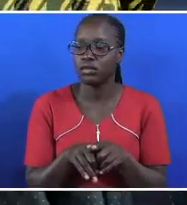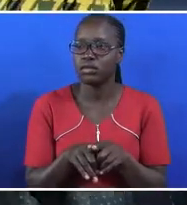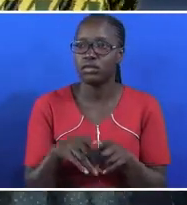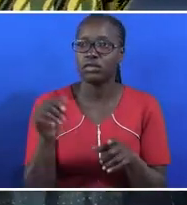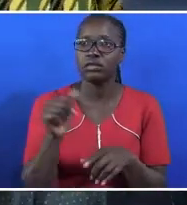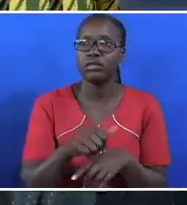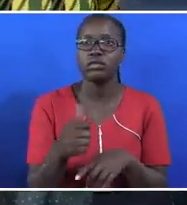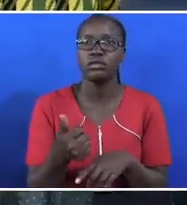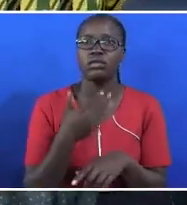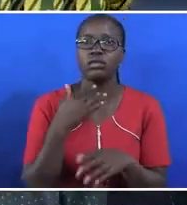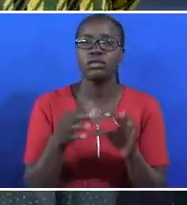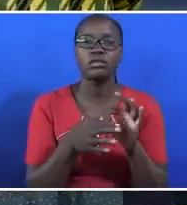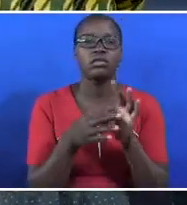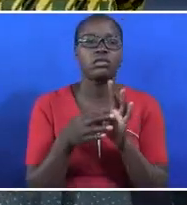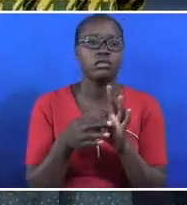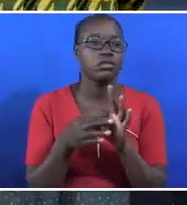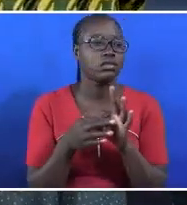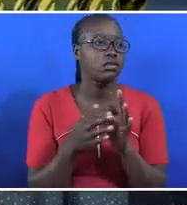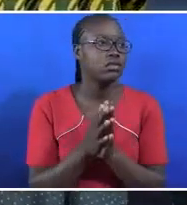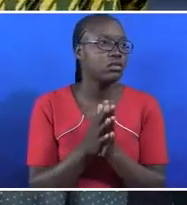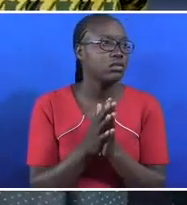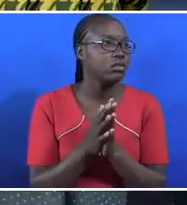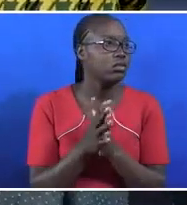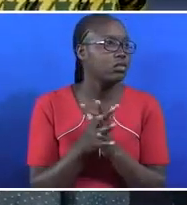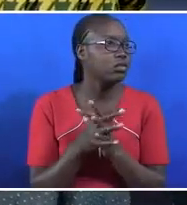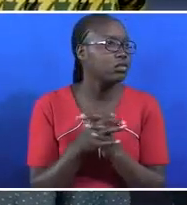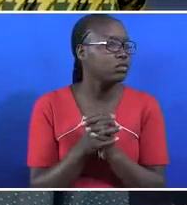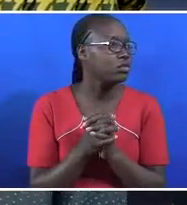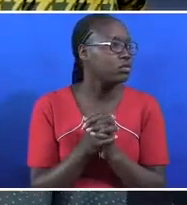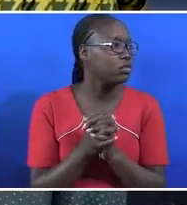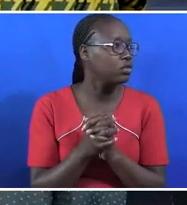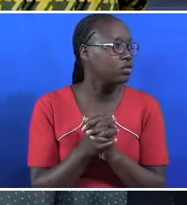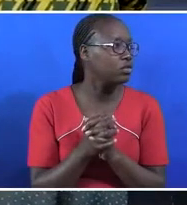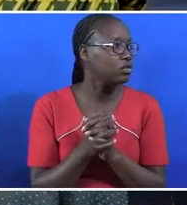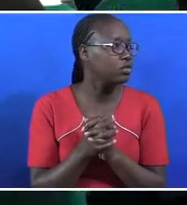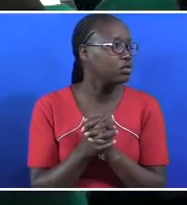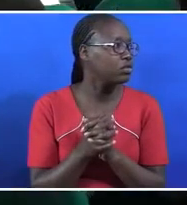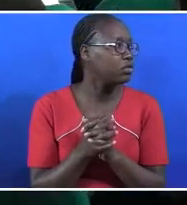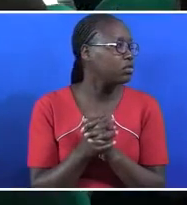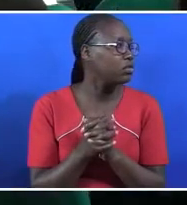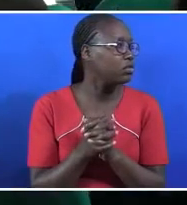wants to join? Come for a prayer. Come for a prayer.